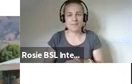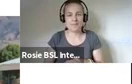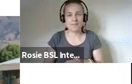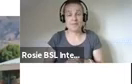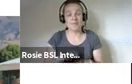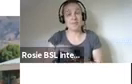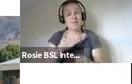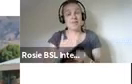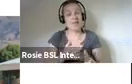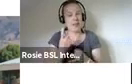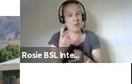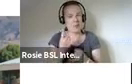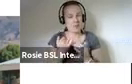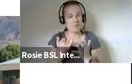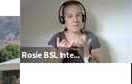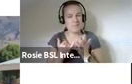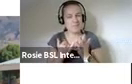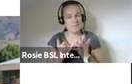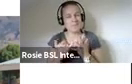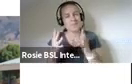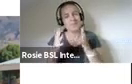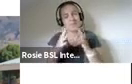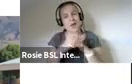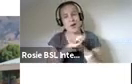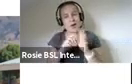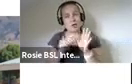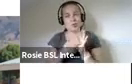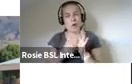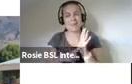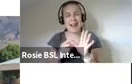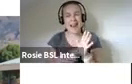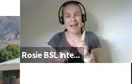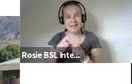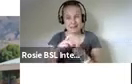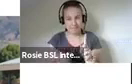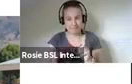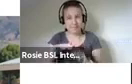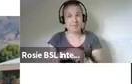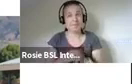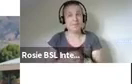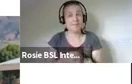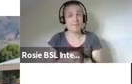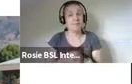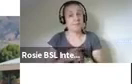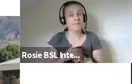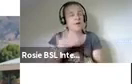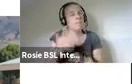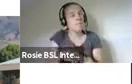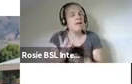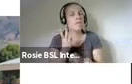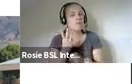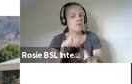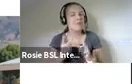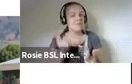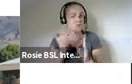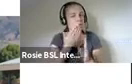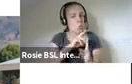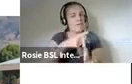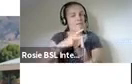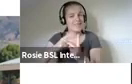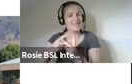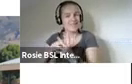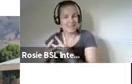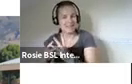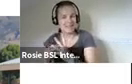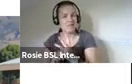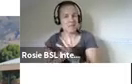Finally, in Swaziland, this is one, we went and did 3 different school visits with